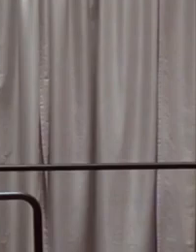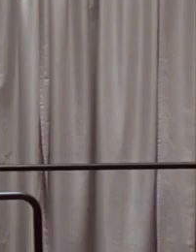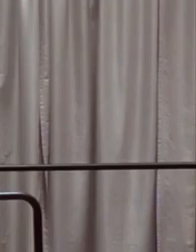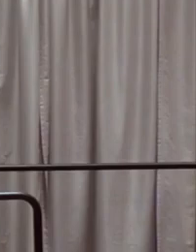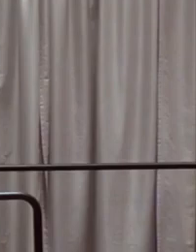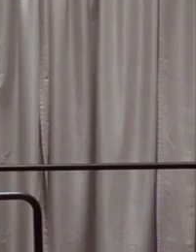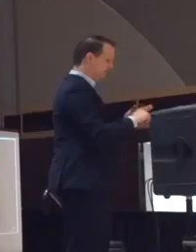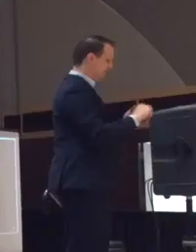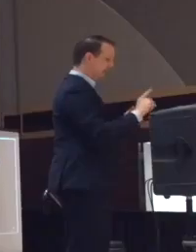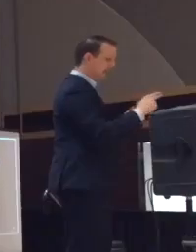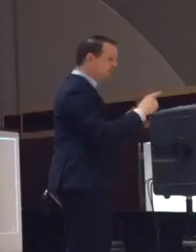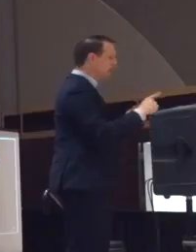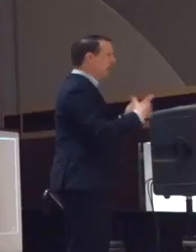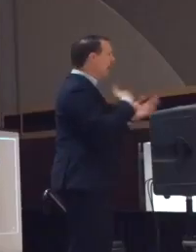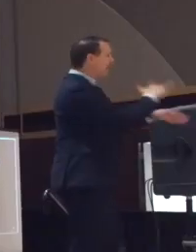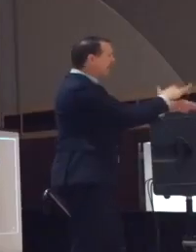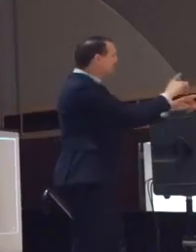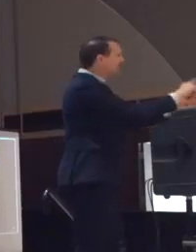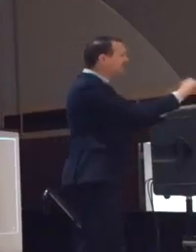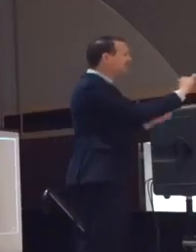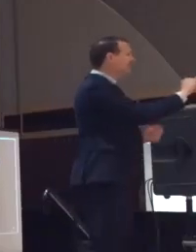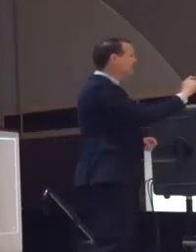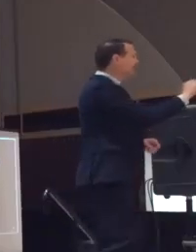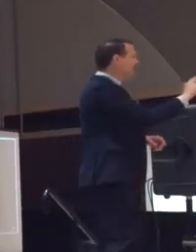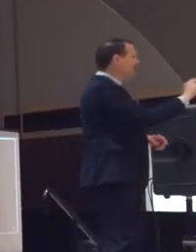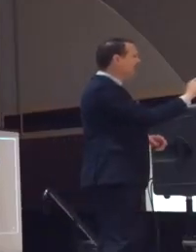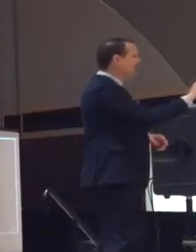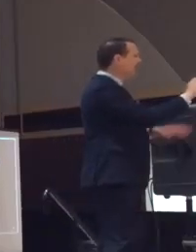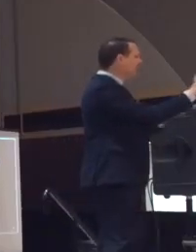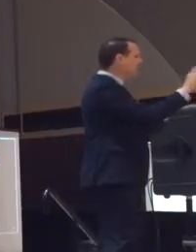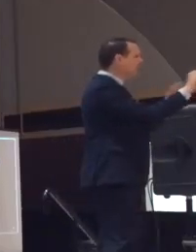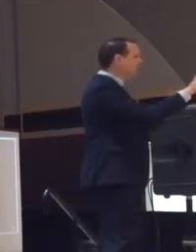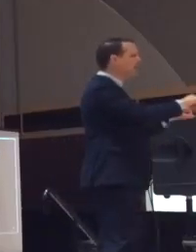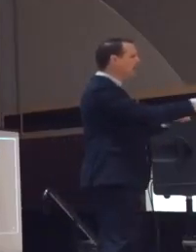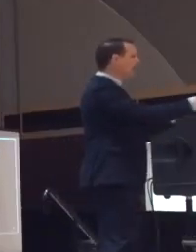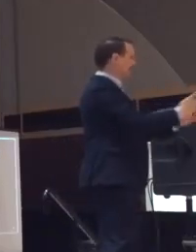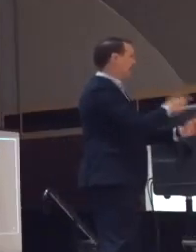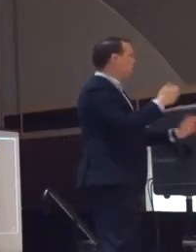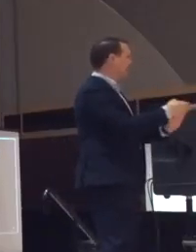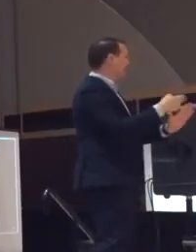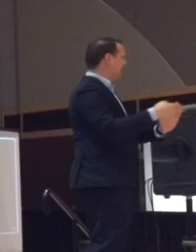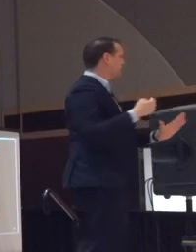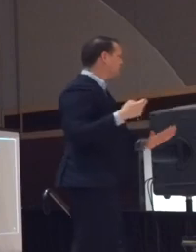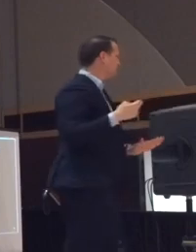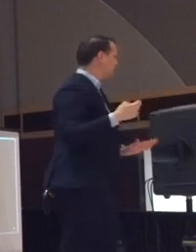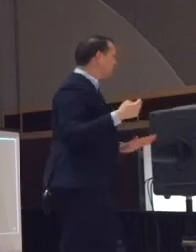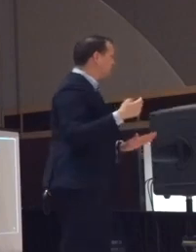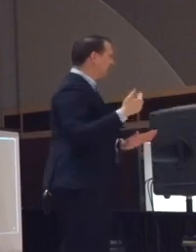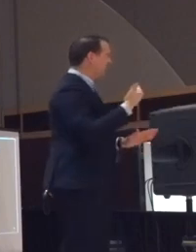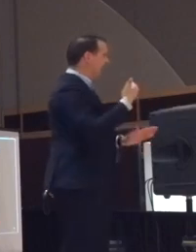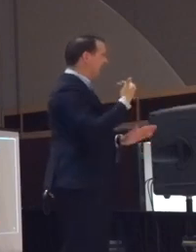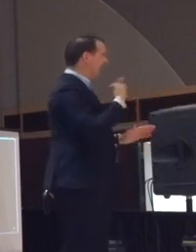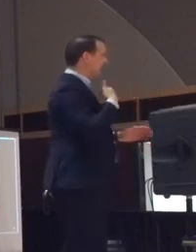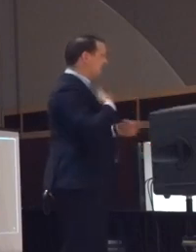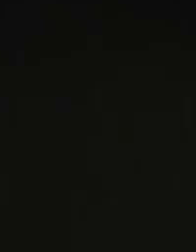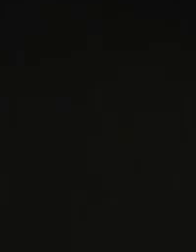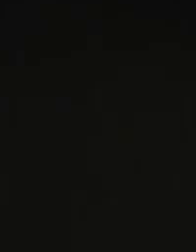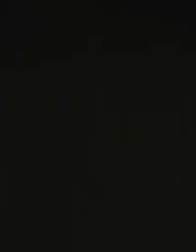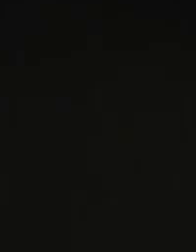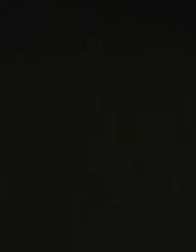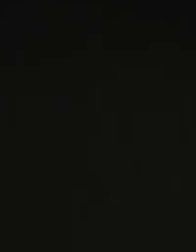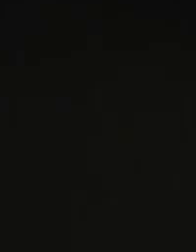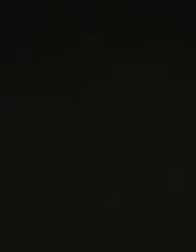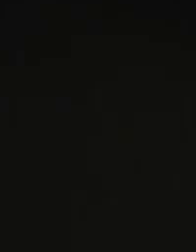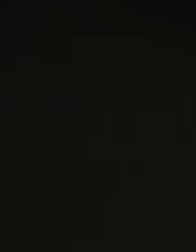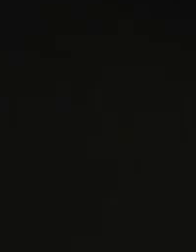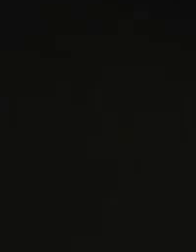out to Silicon Valley, and I've been to all the major companies. They avoid the labels. I actually had my slides examined to make sure I didn't put